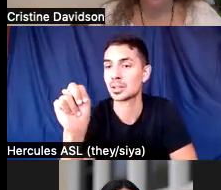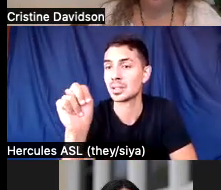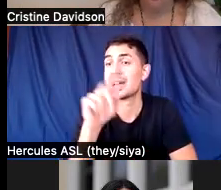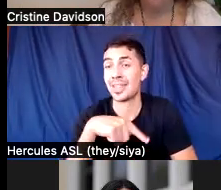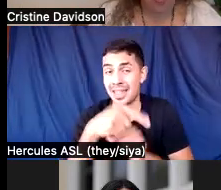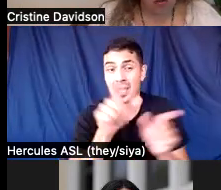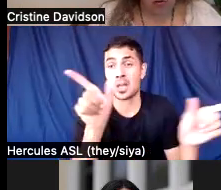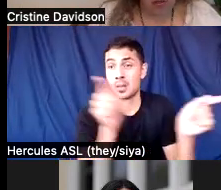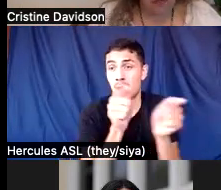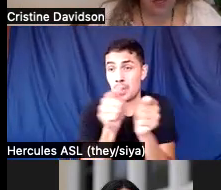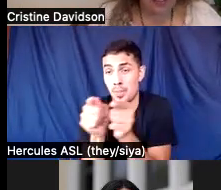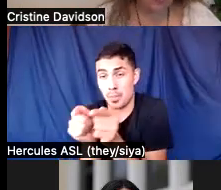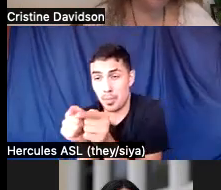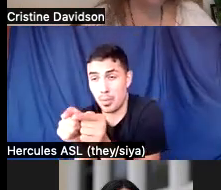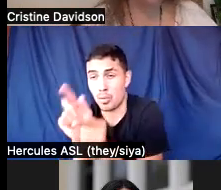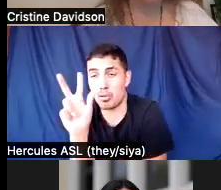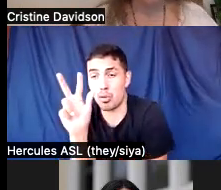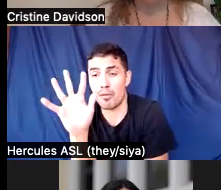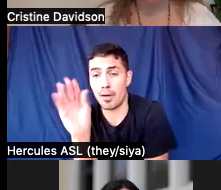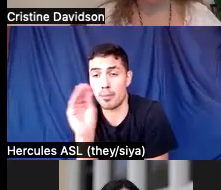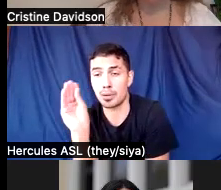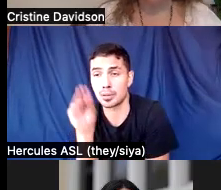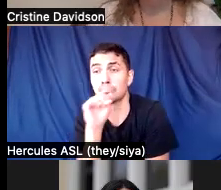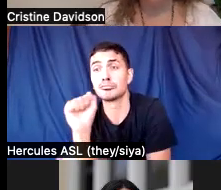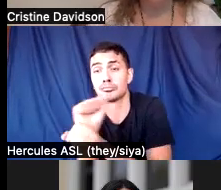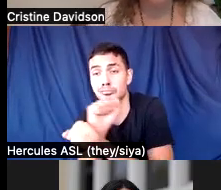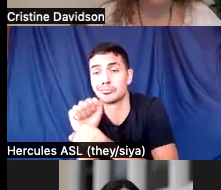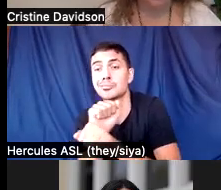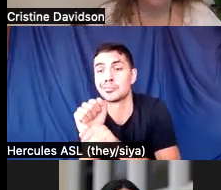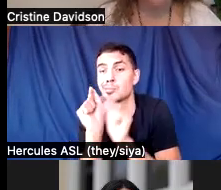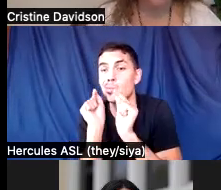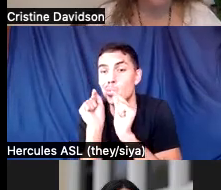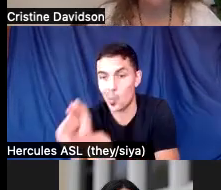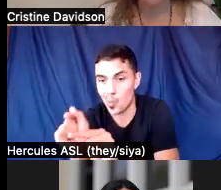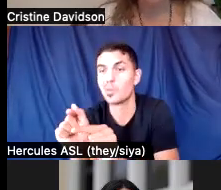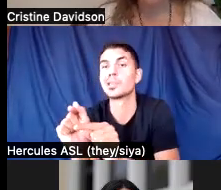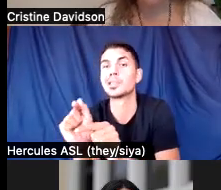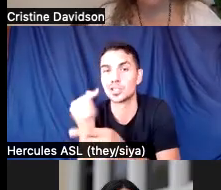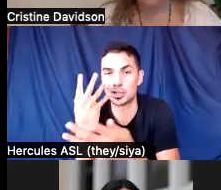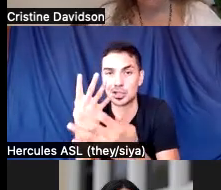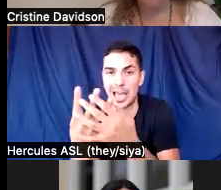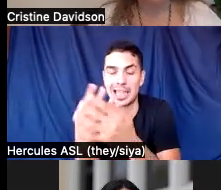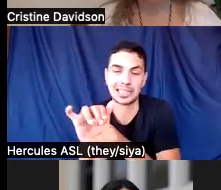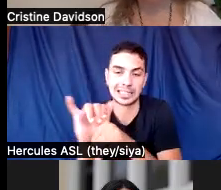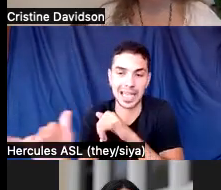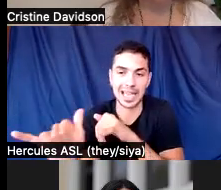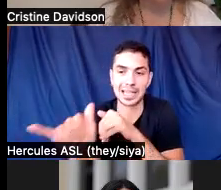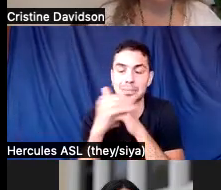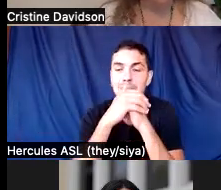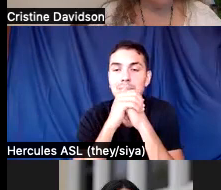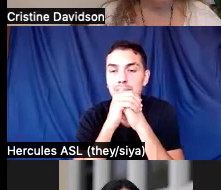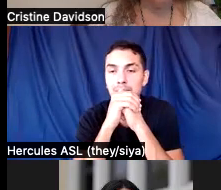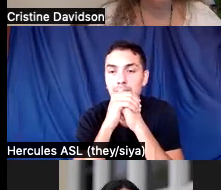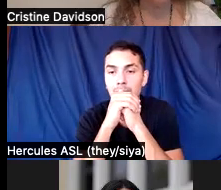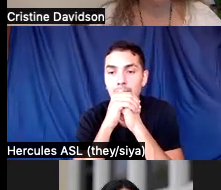prison. So that's a question that as advocates, as activists, as abolitionists,